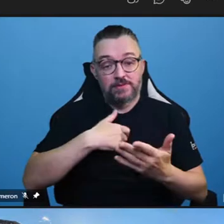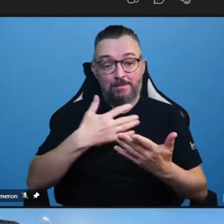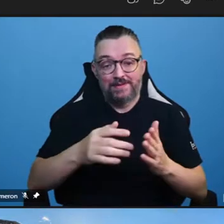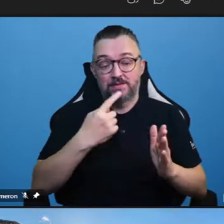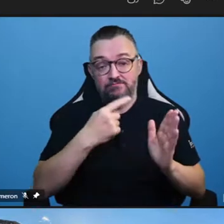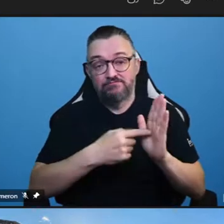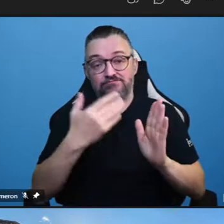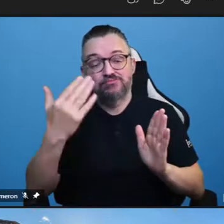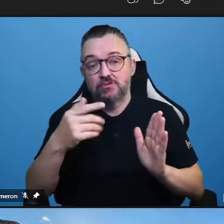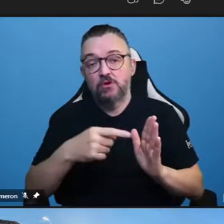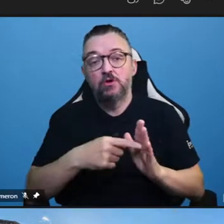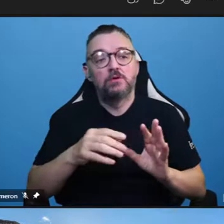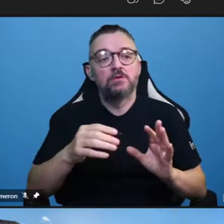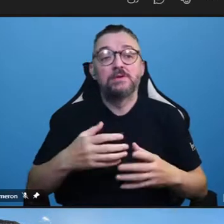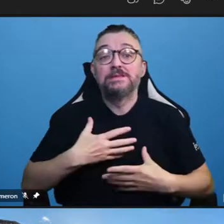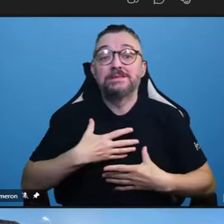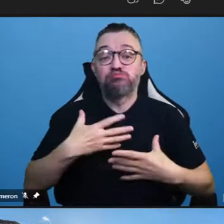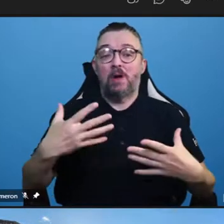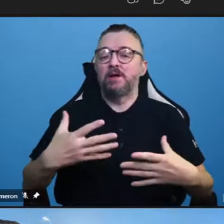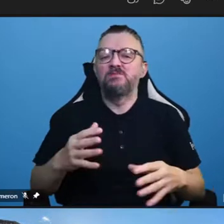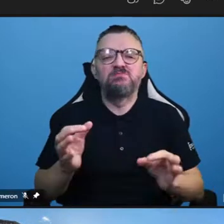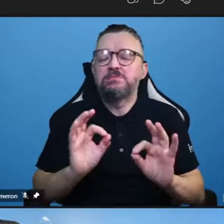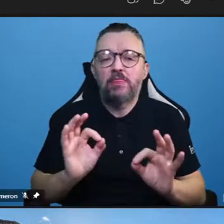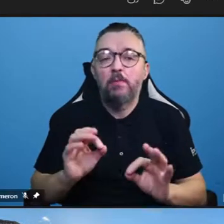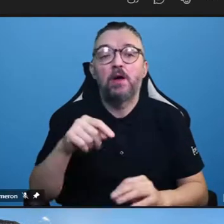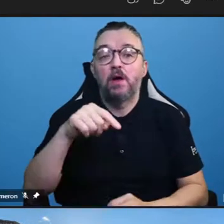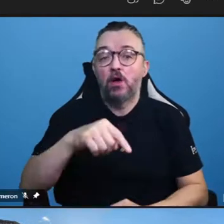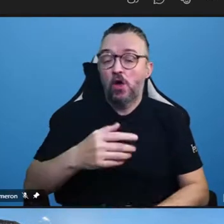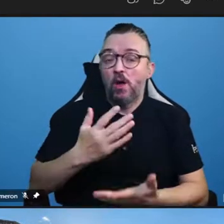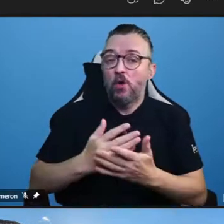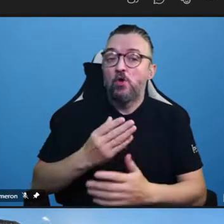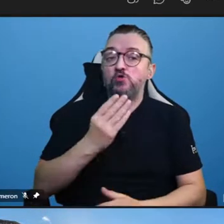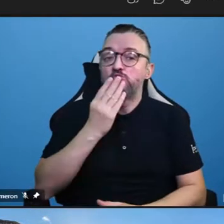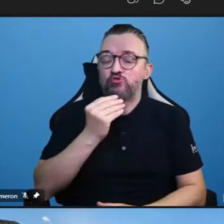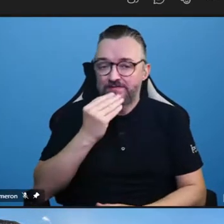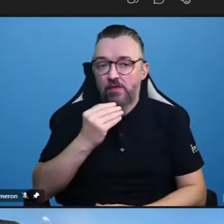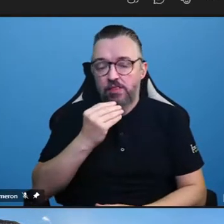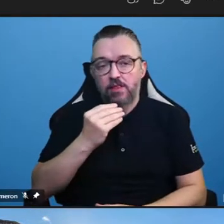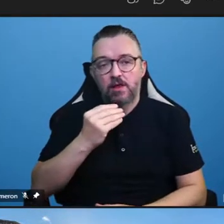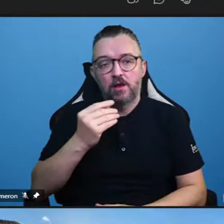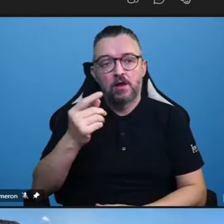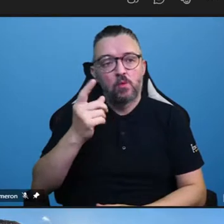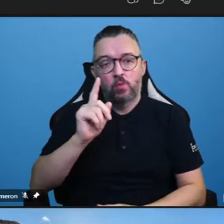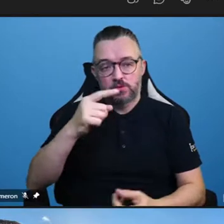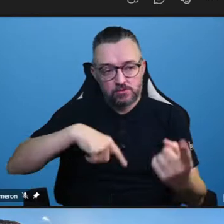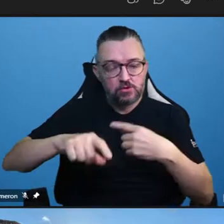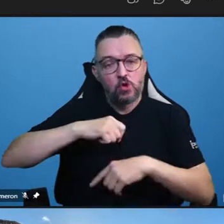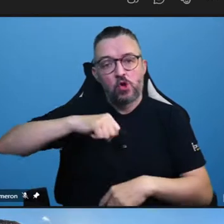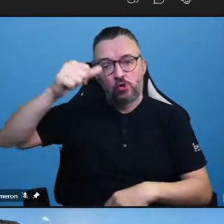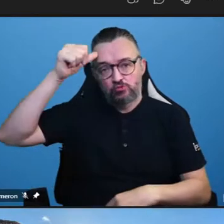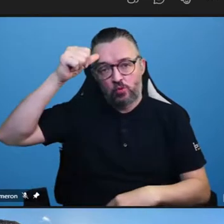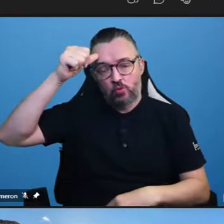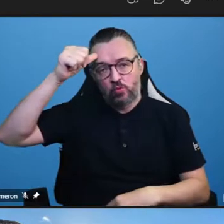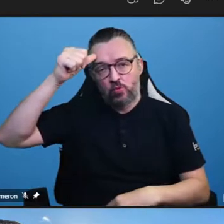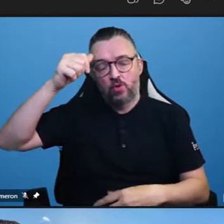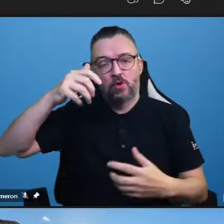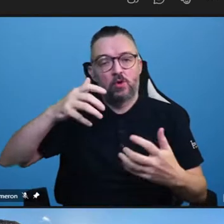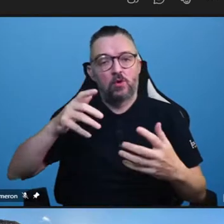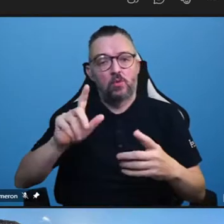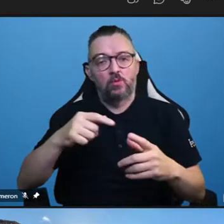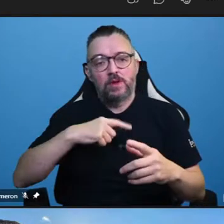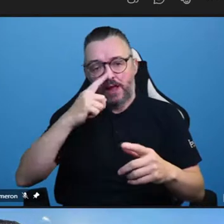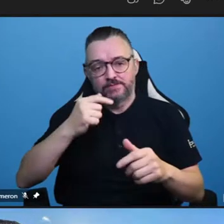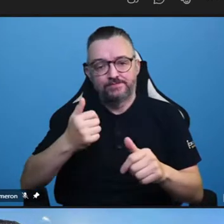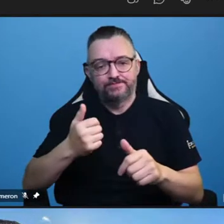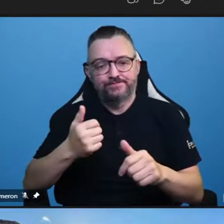give us any surprises, I don't think, but it was very useful in terms of underlining what we knew already and making the case for the sector as a whole